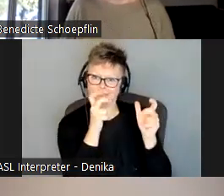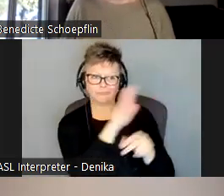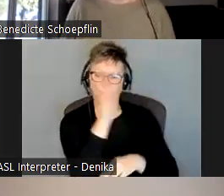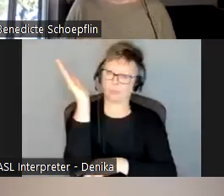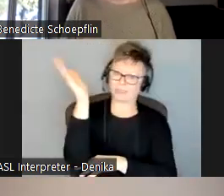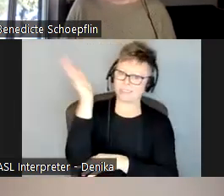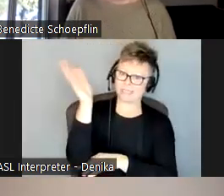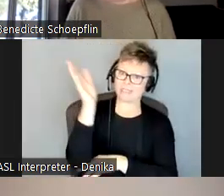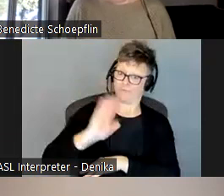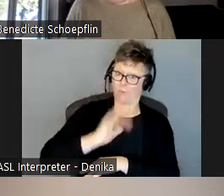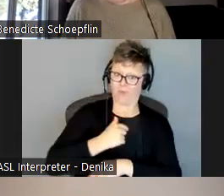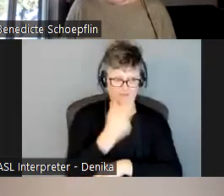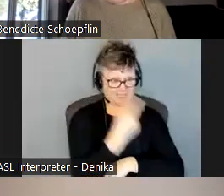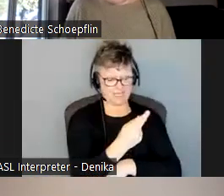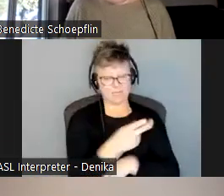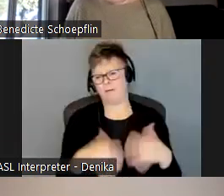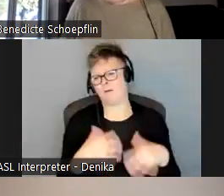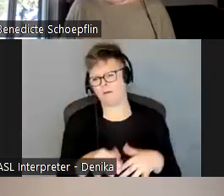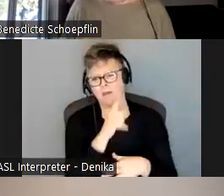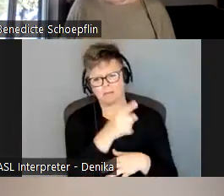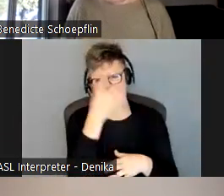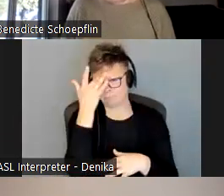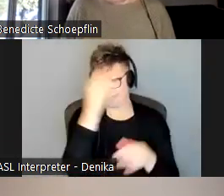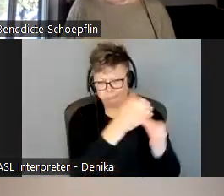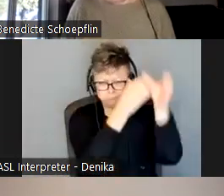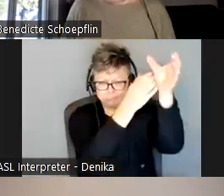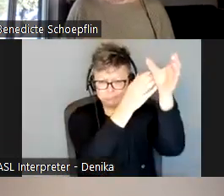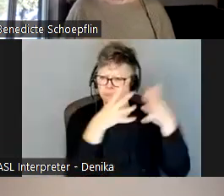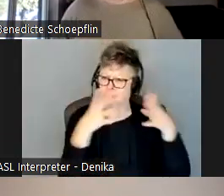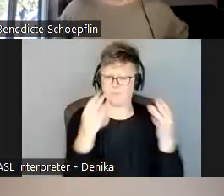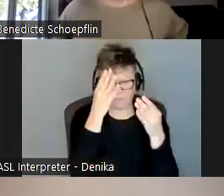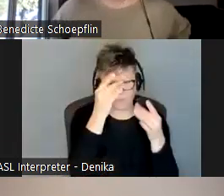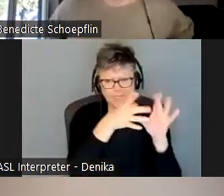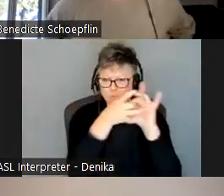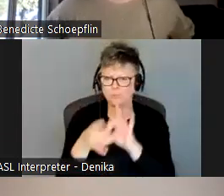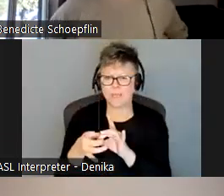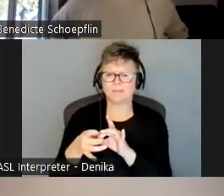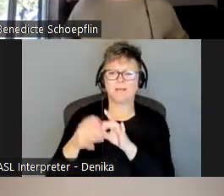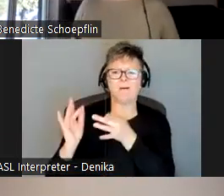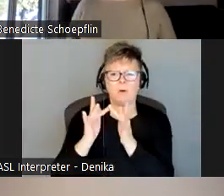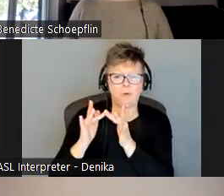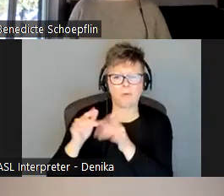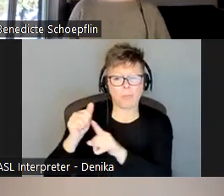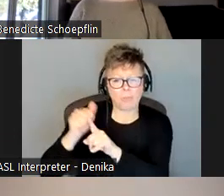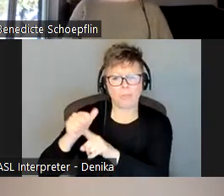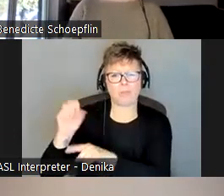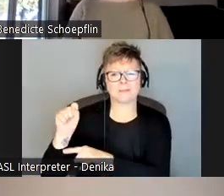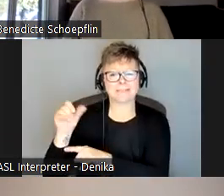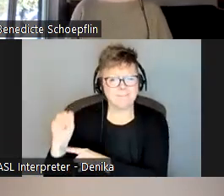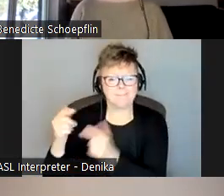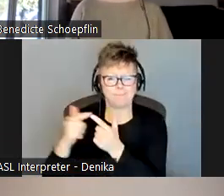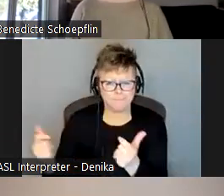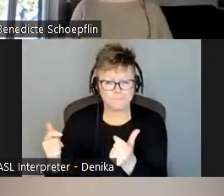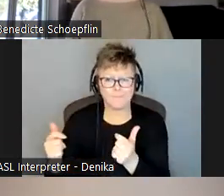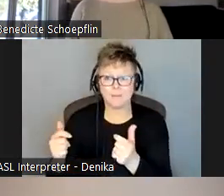her presentation. She's got a lot of information to share on online frauds and scams, a lot of statistics that might be very shocking to all